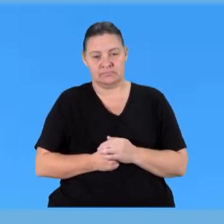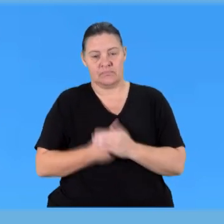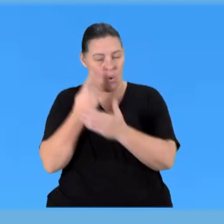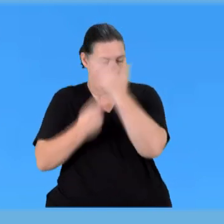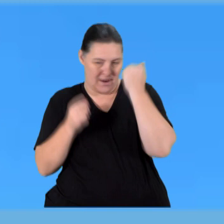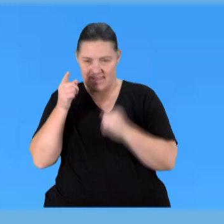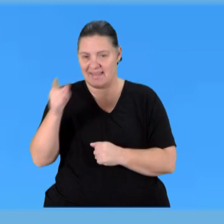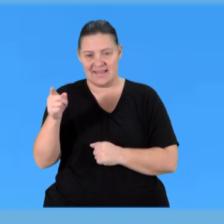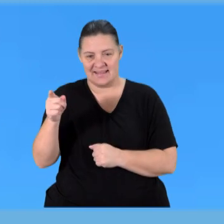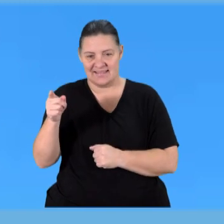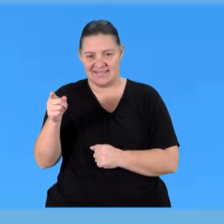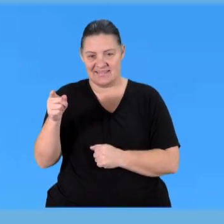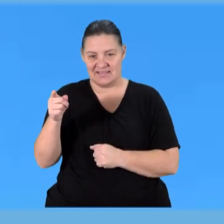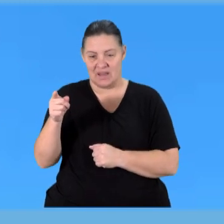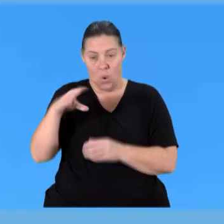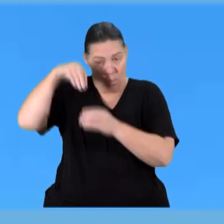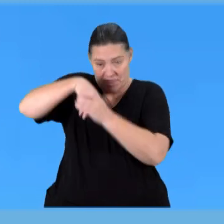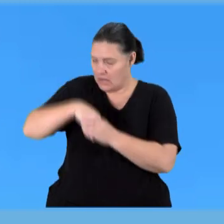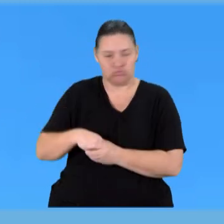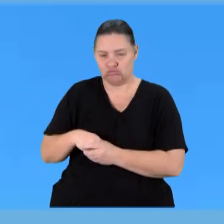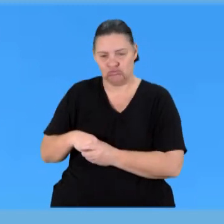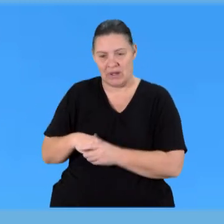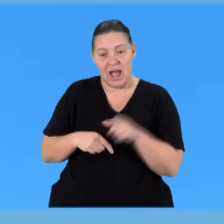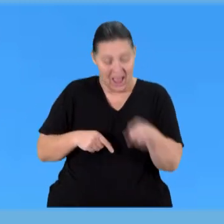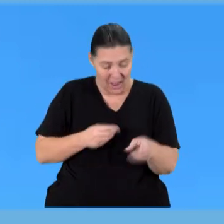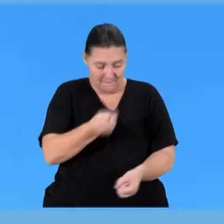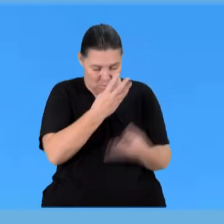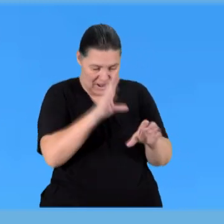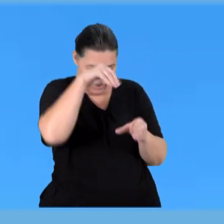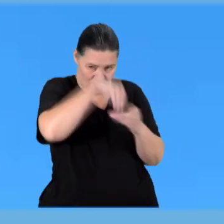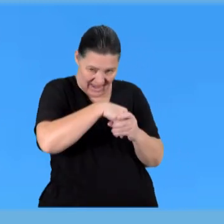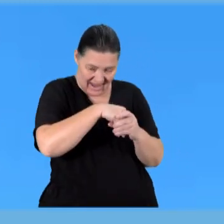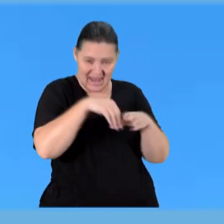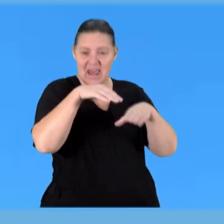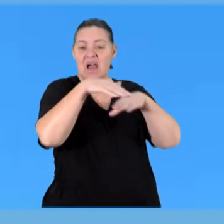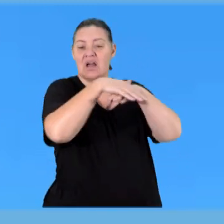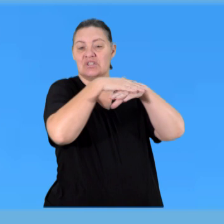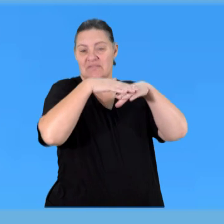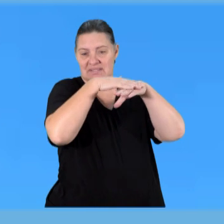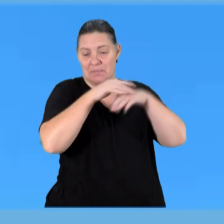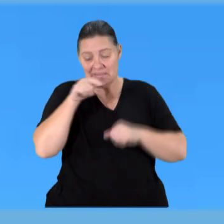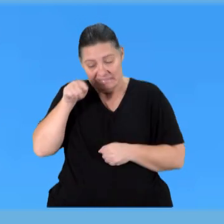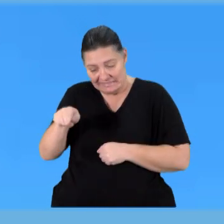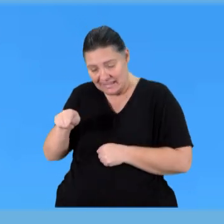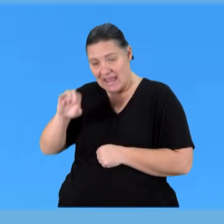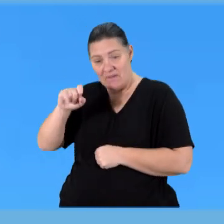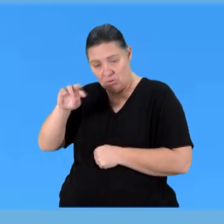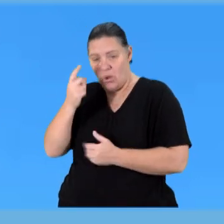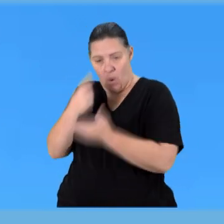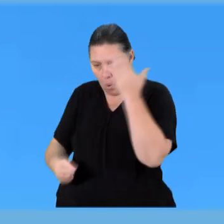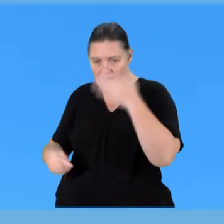now happens only, very important to note, only at the